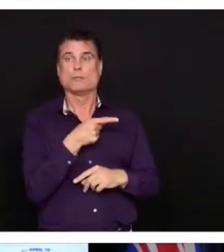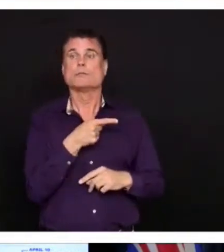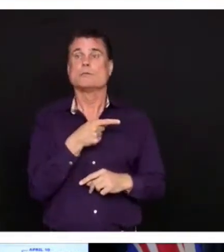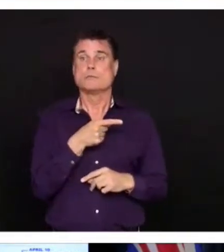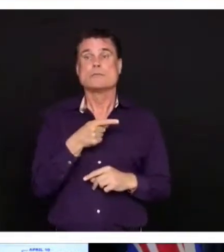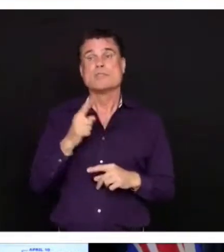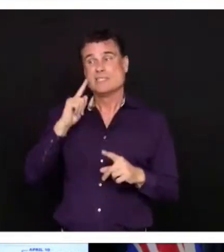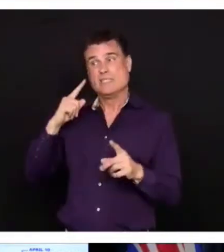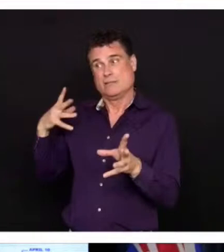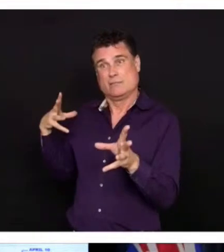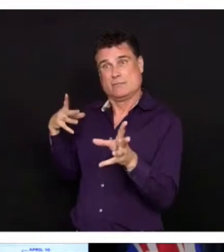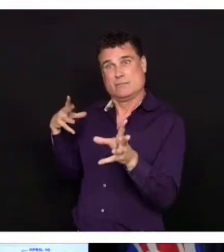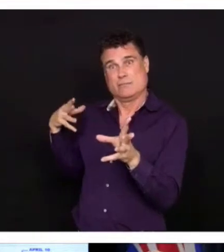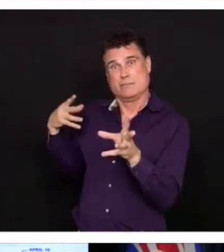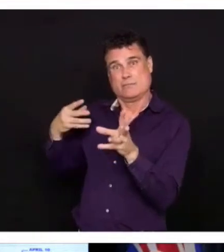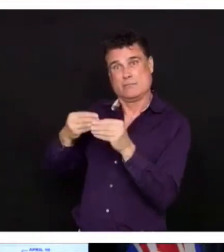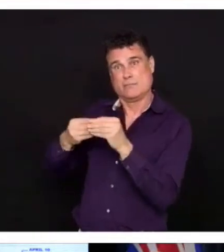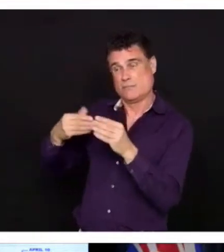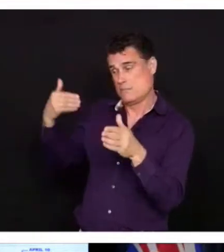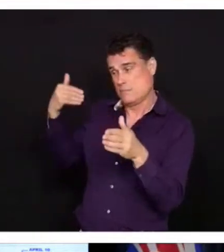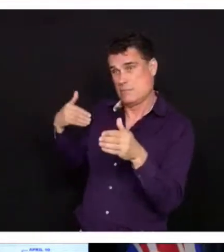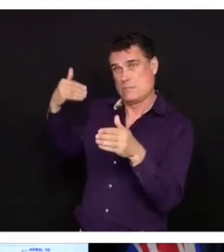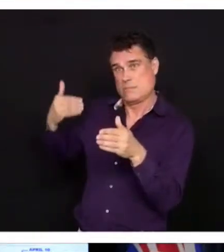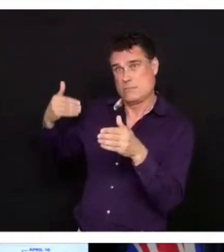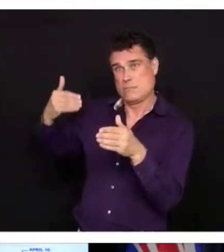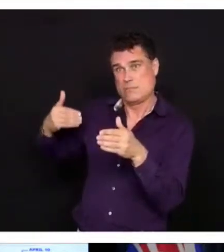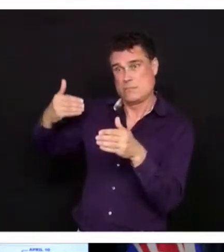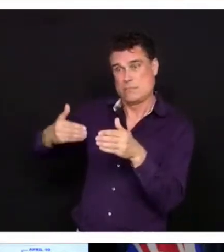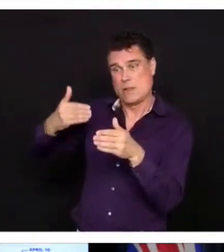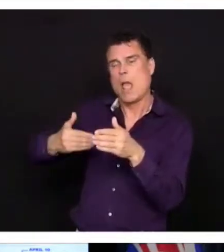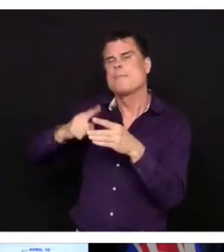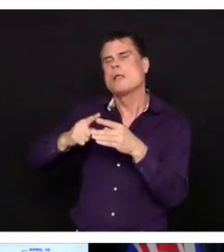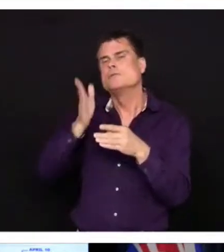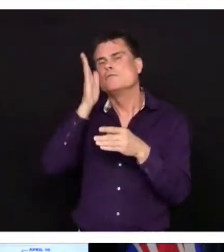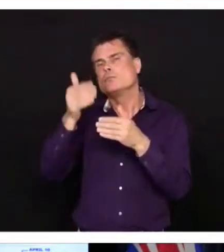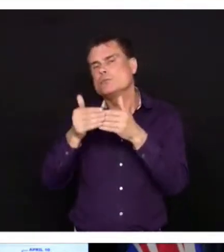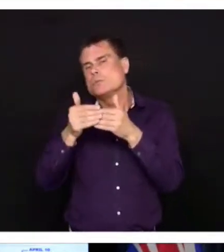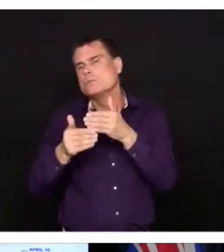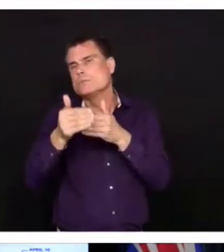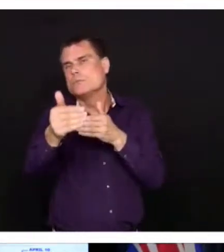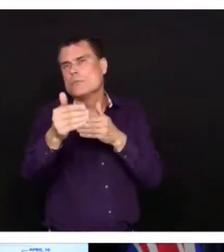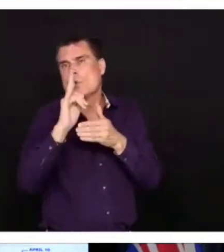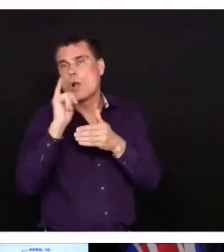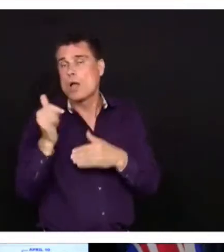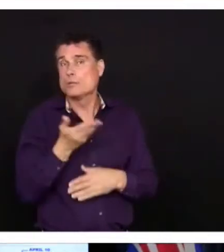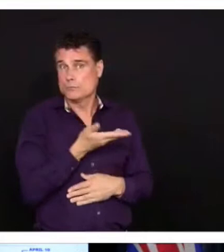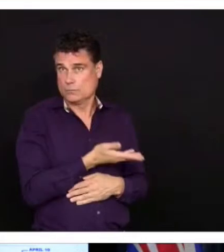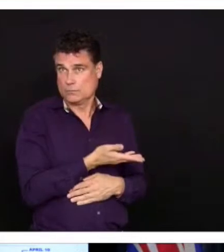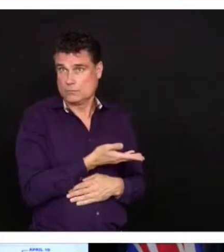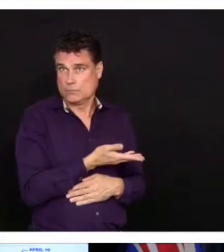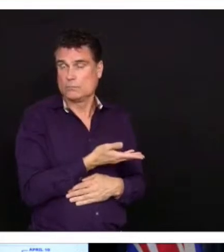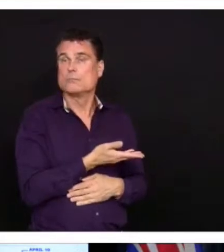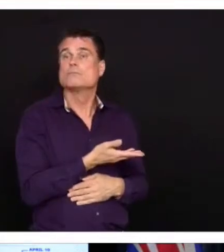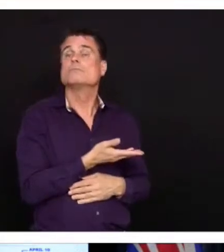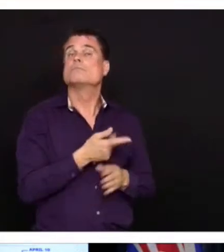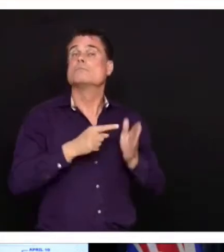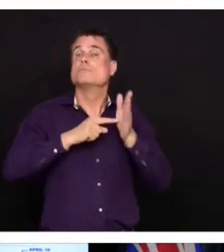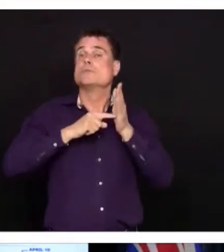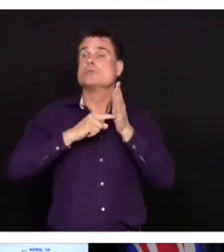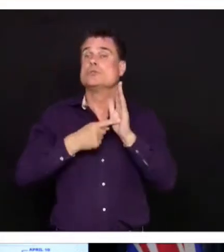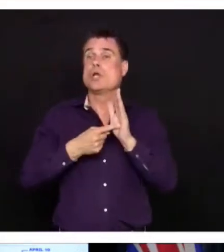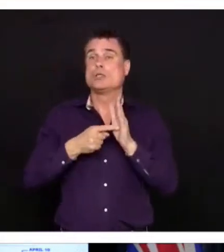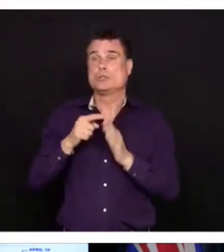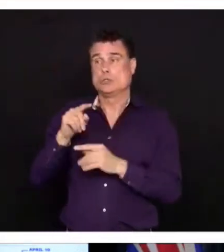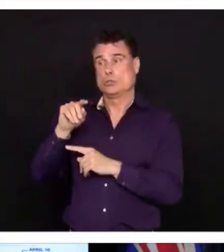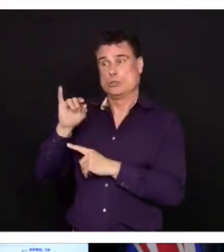on it marked some of the key milestones of the timings when we put in place certain measures. And what it shows again is